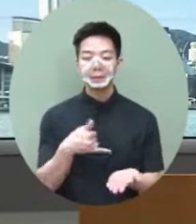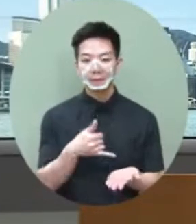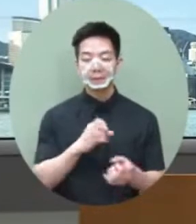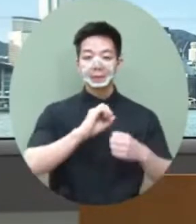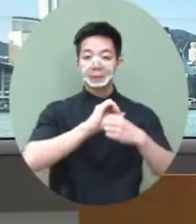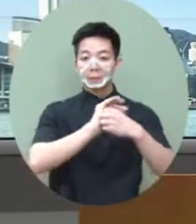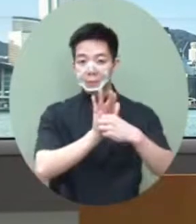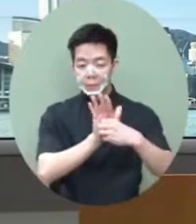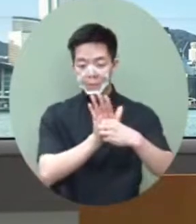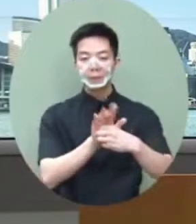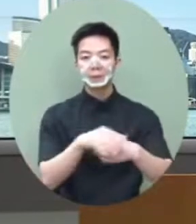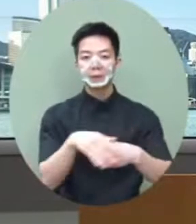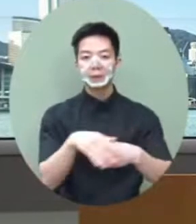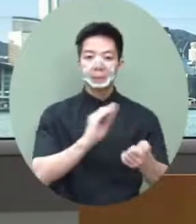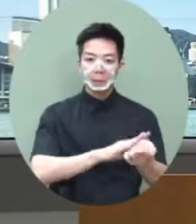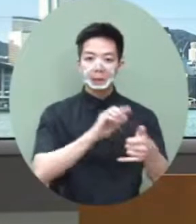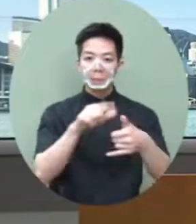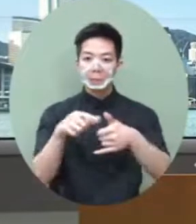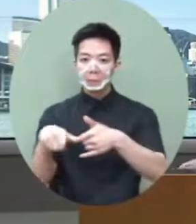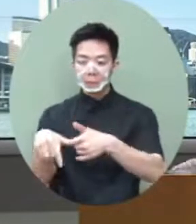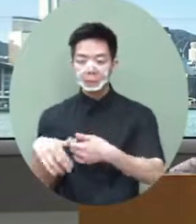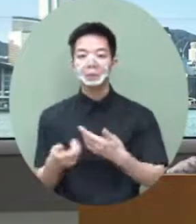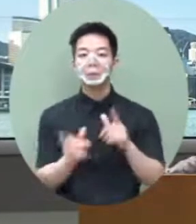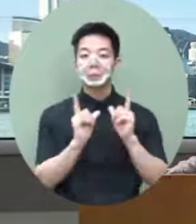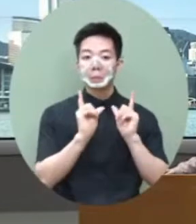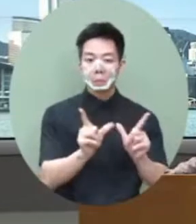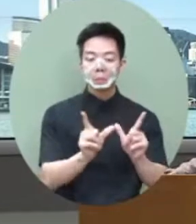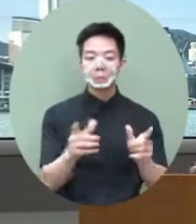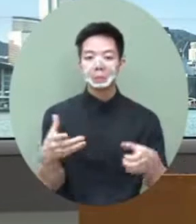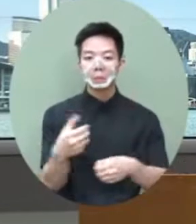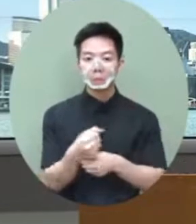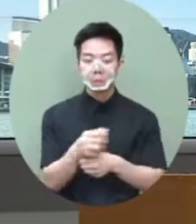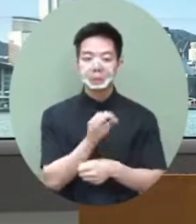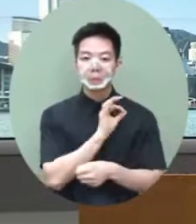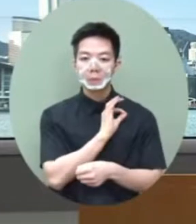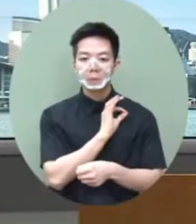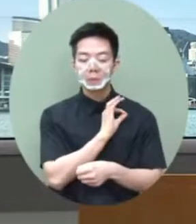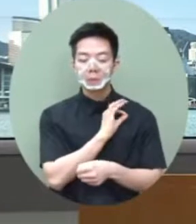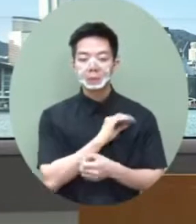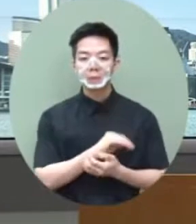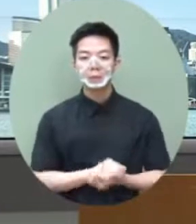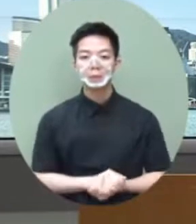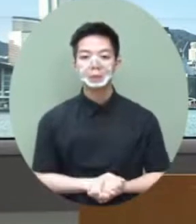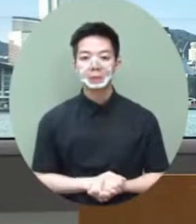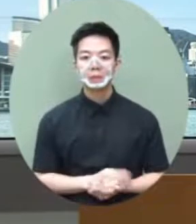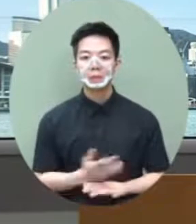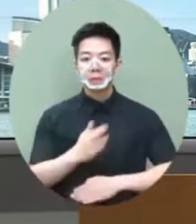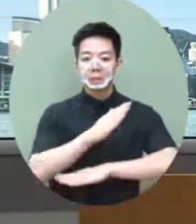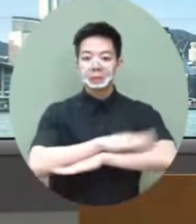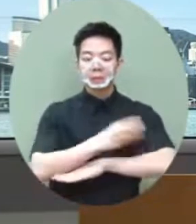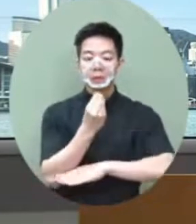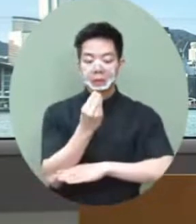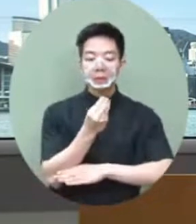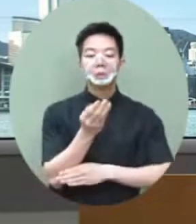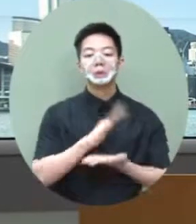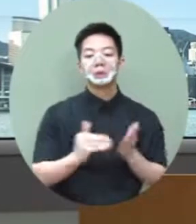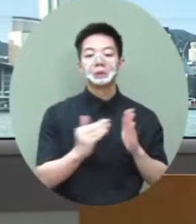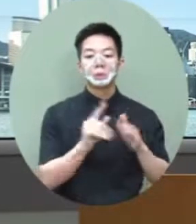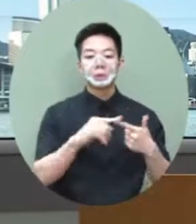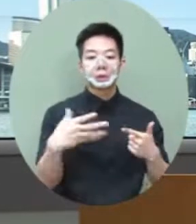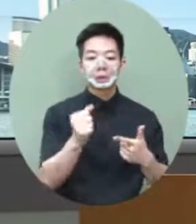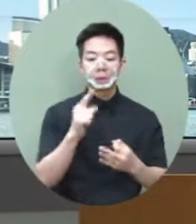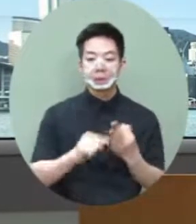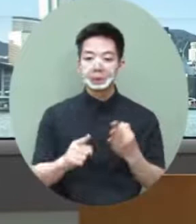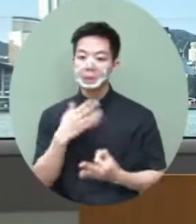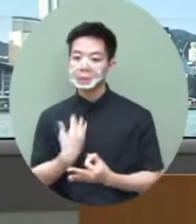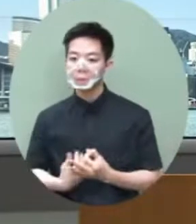Welcome to today's press briefing on COVID-19. We have with us Undersecretary